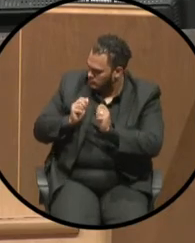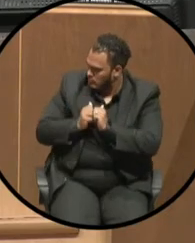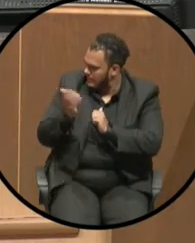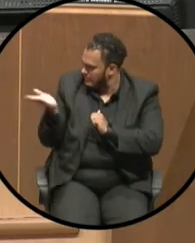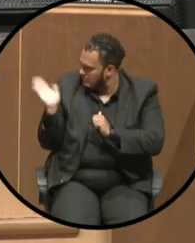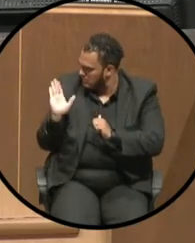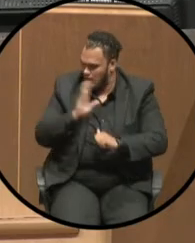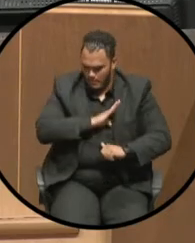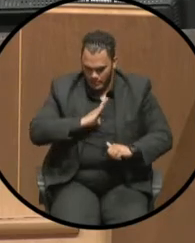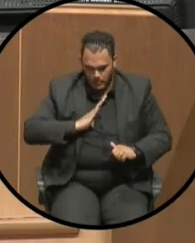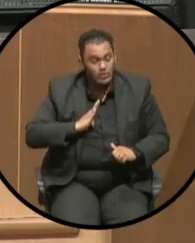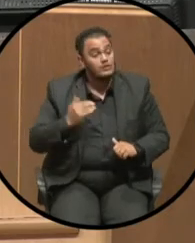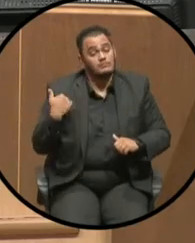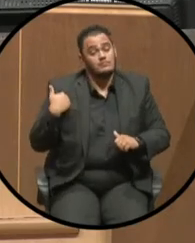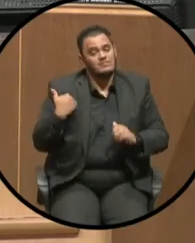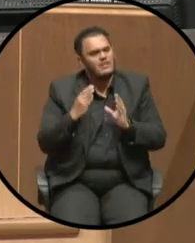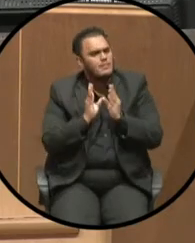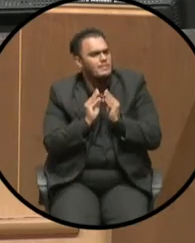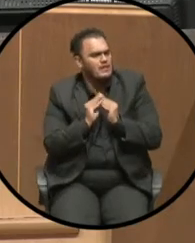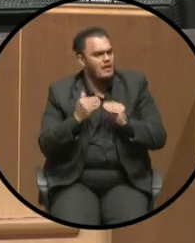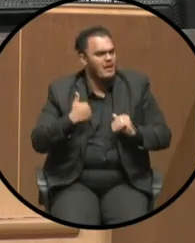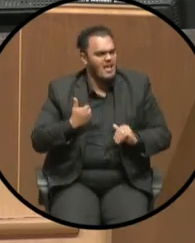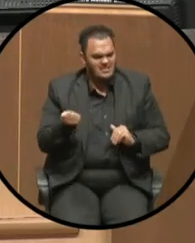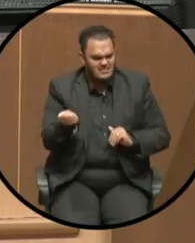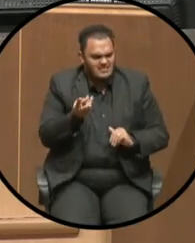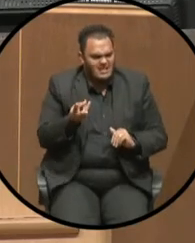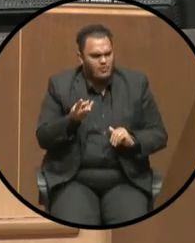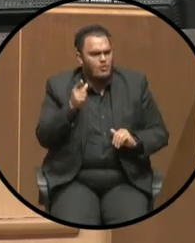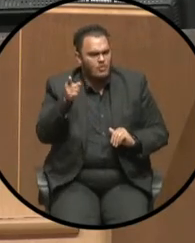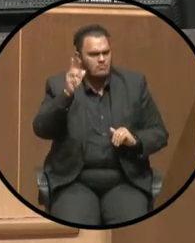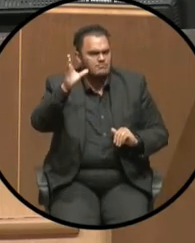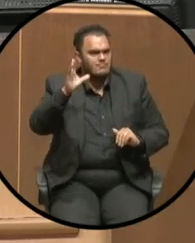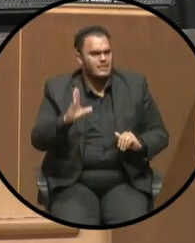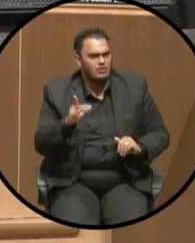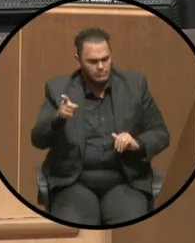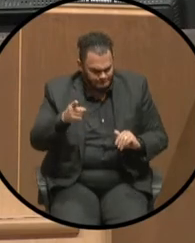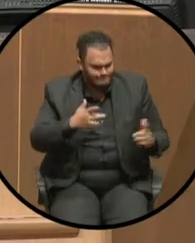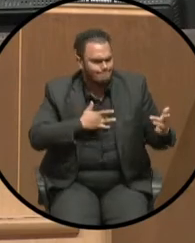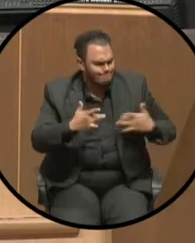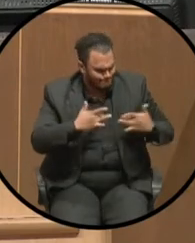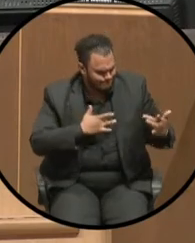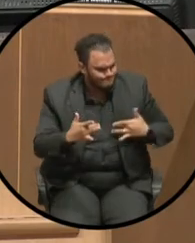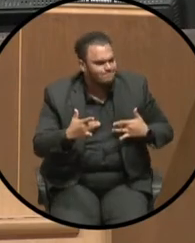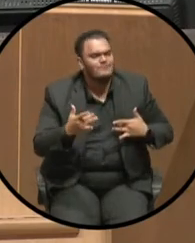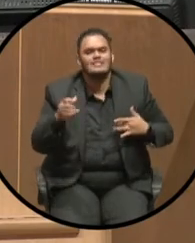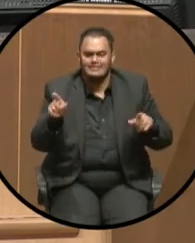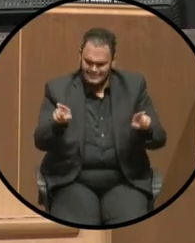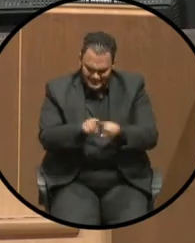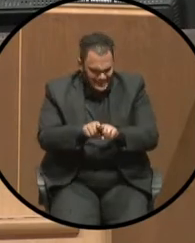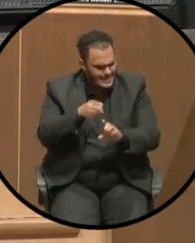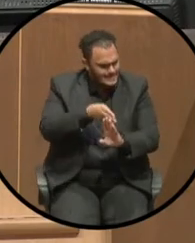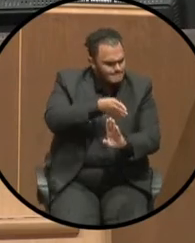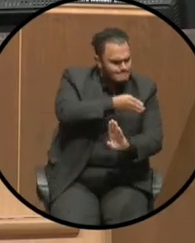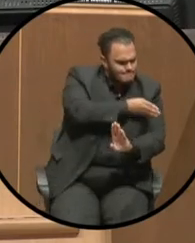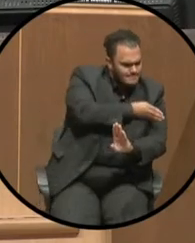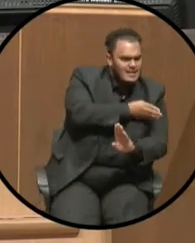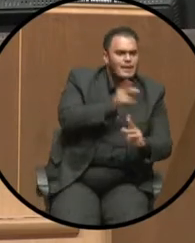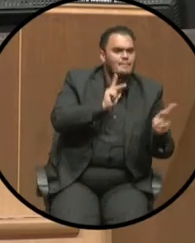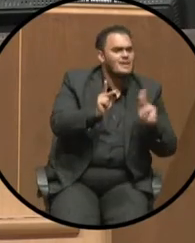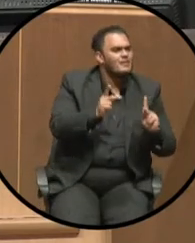we had several speakers that had concerns, and I think at the meeting, a couple meetings before that, about giving their